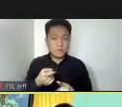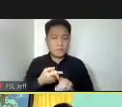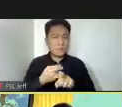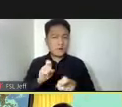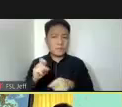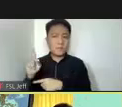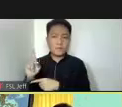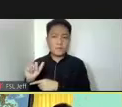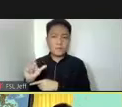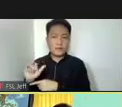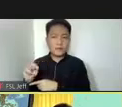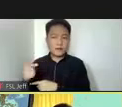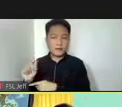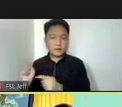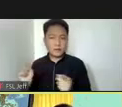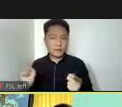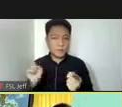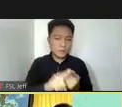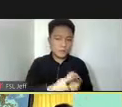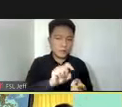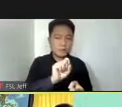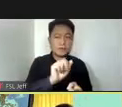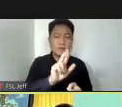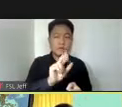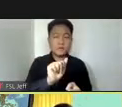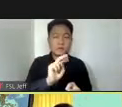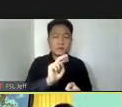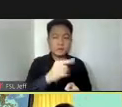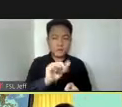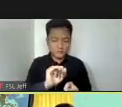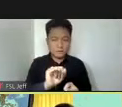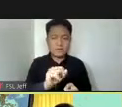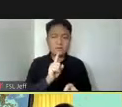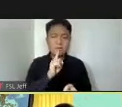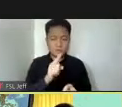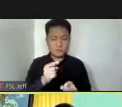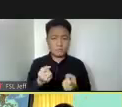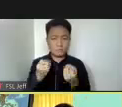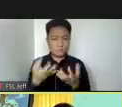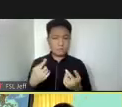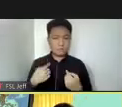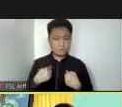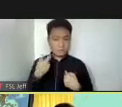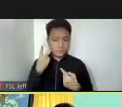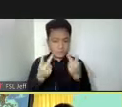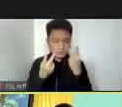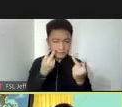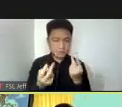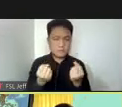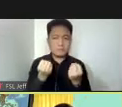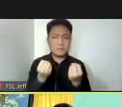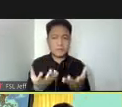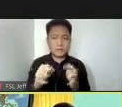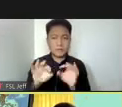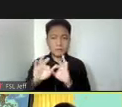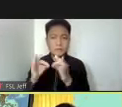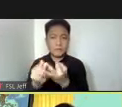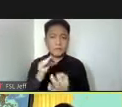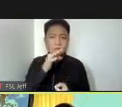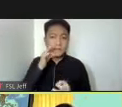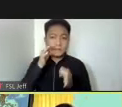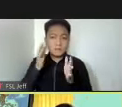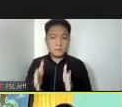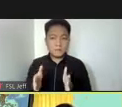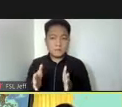families and communities improve their living condition, improved their confidence level